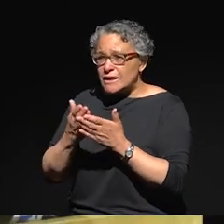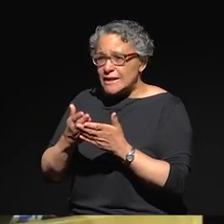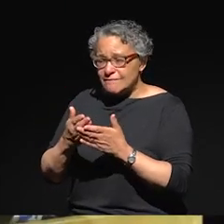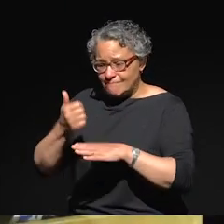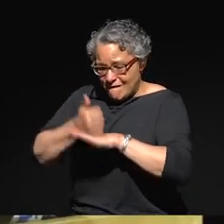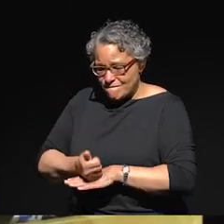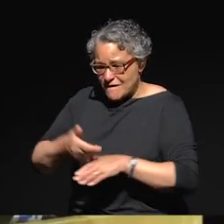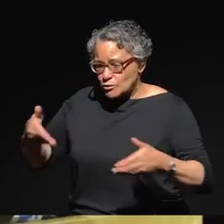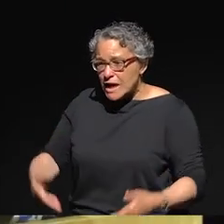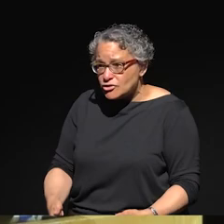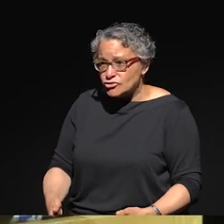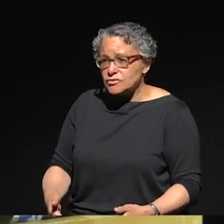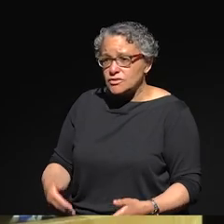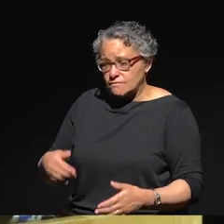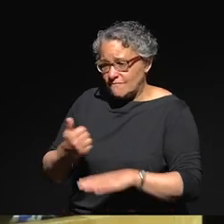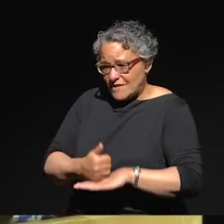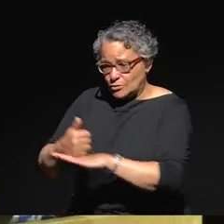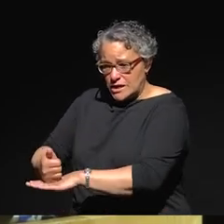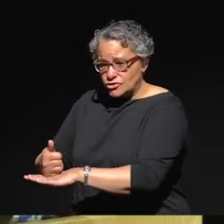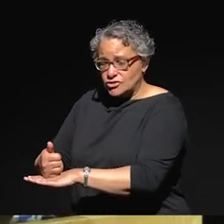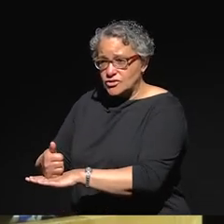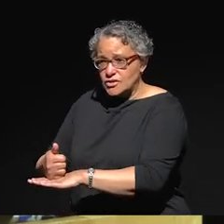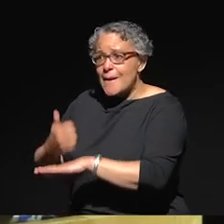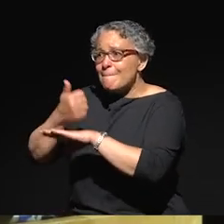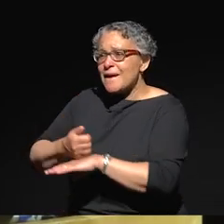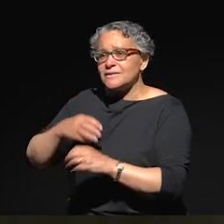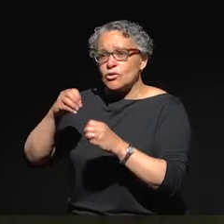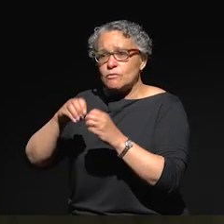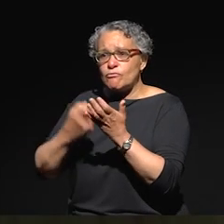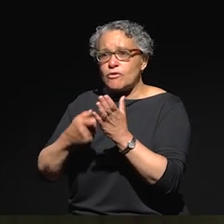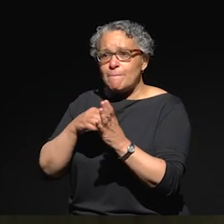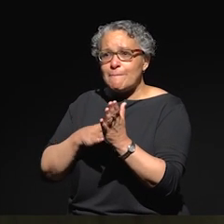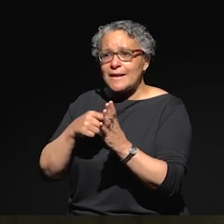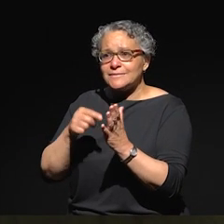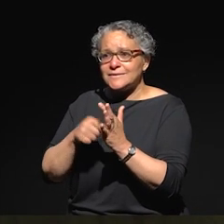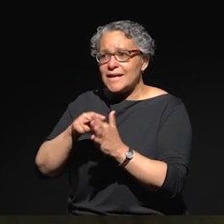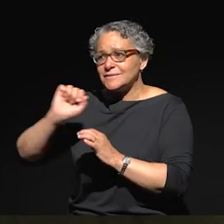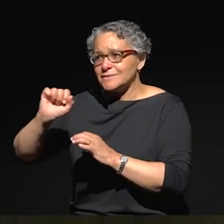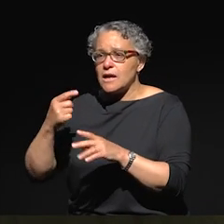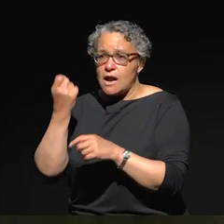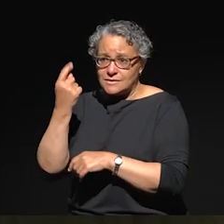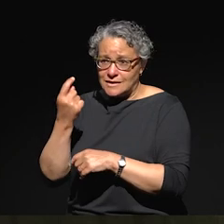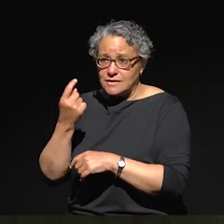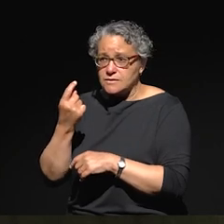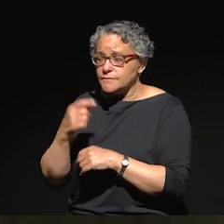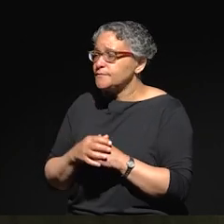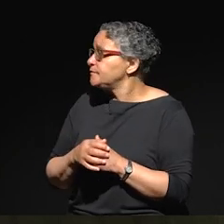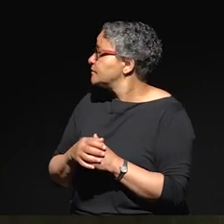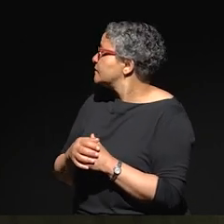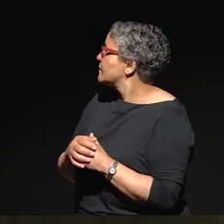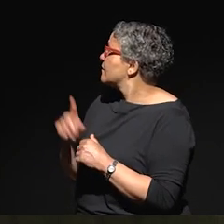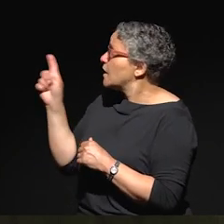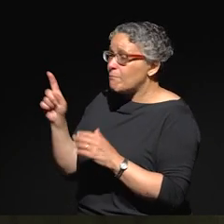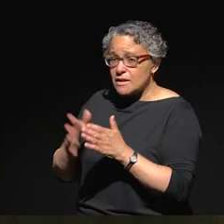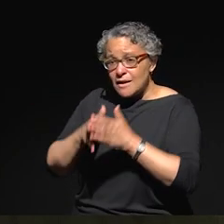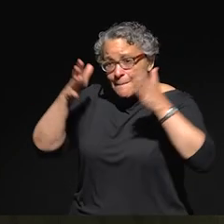plan of it, which is based on Bramante's ideas. But he never gets very far, because he dies before it happens. But this is his biggest